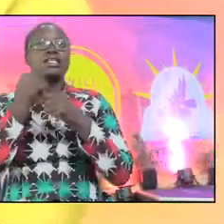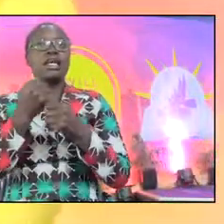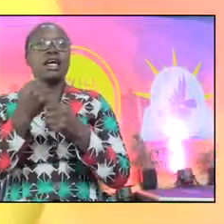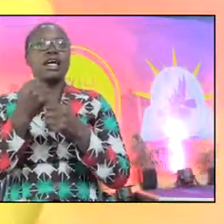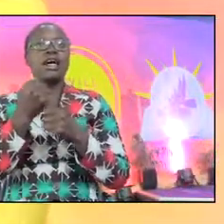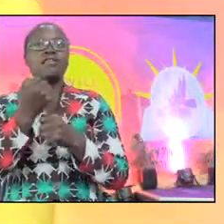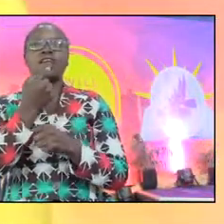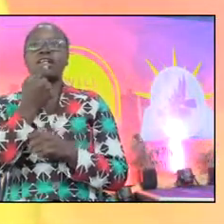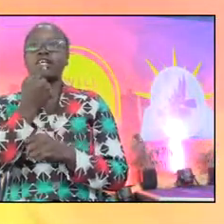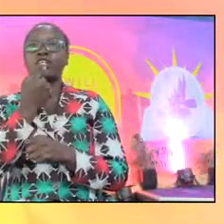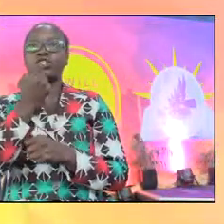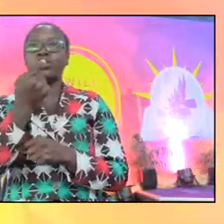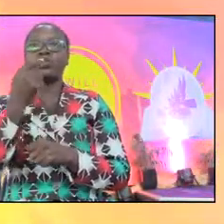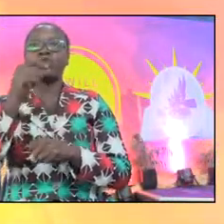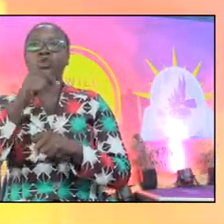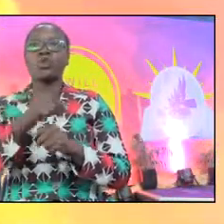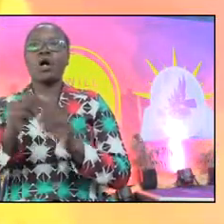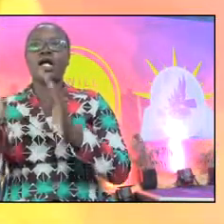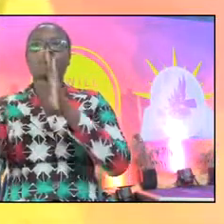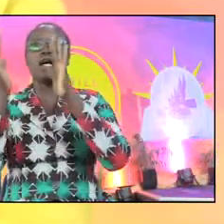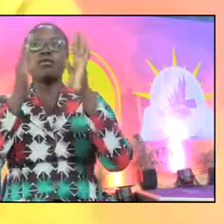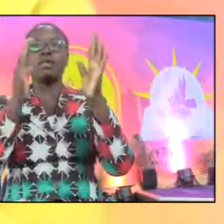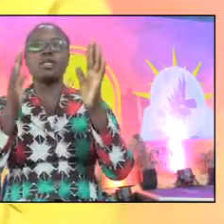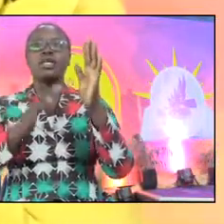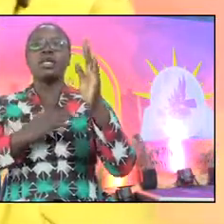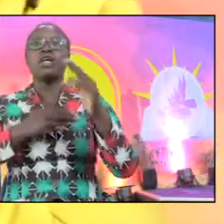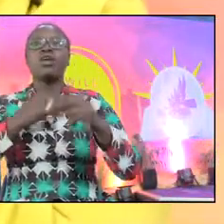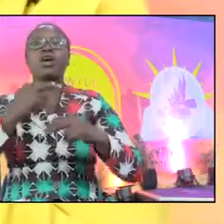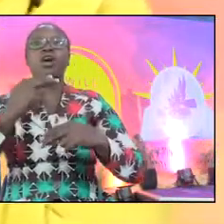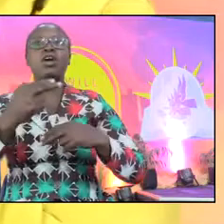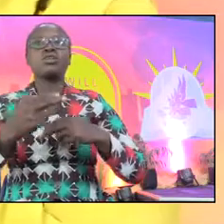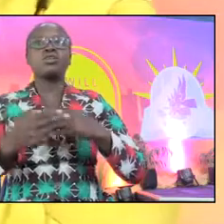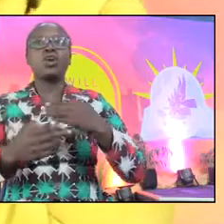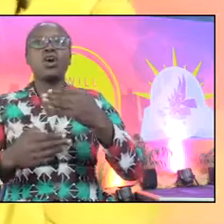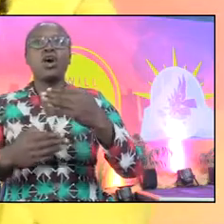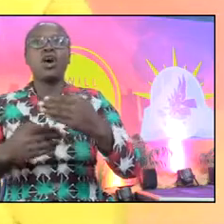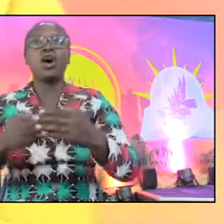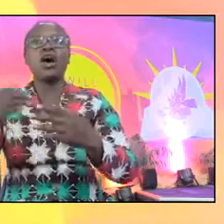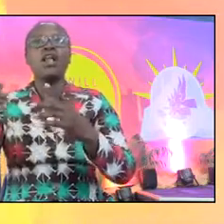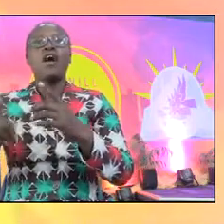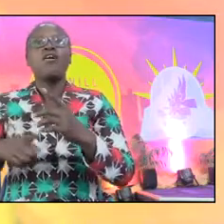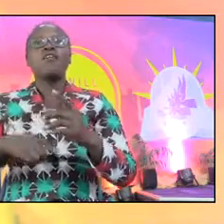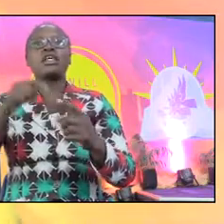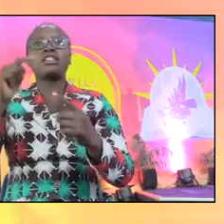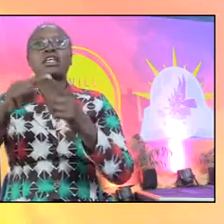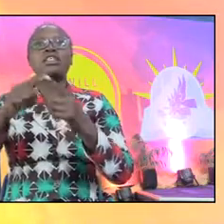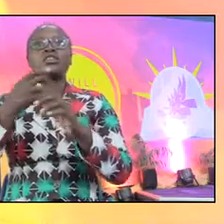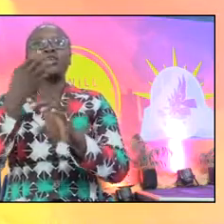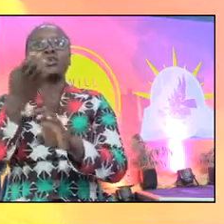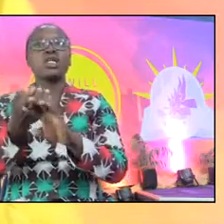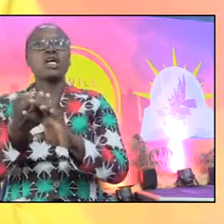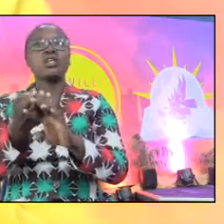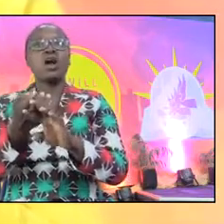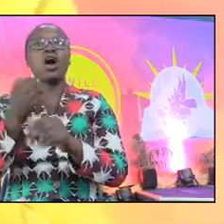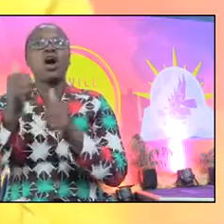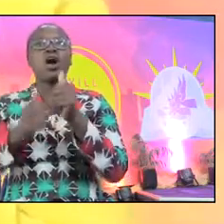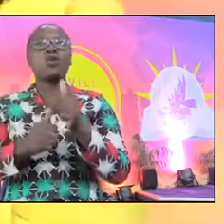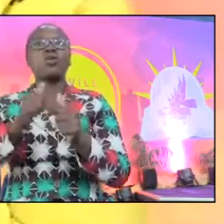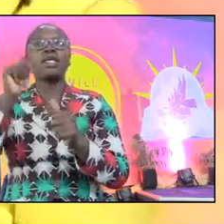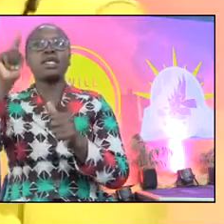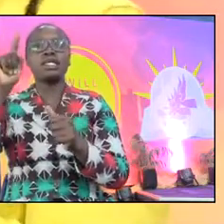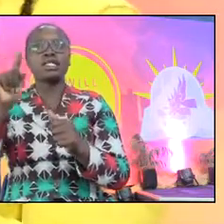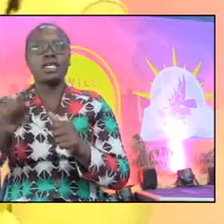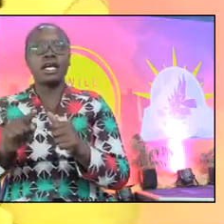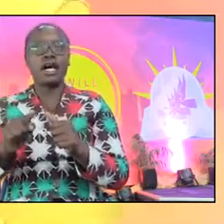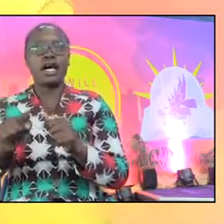all and shoe when the billows roll, fastened to the